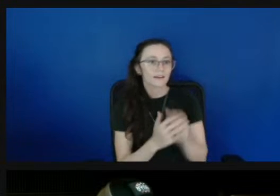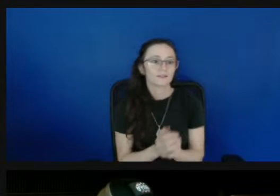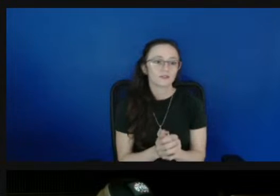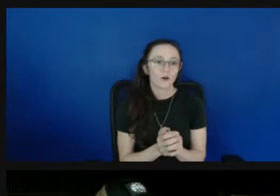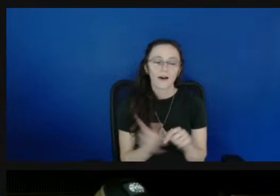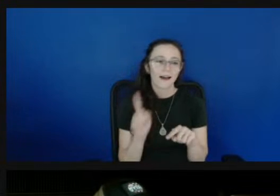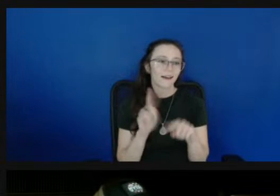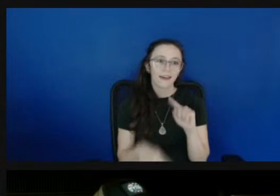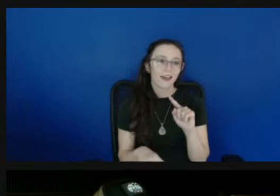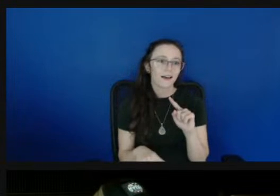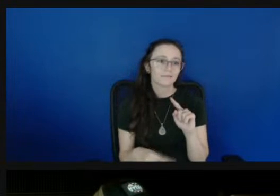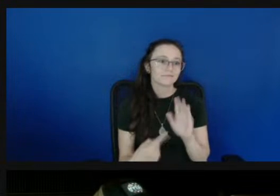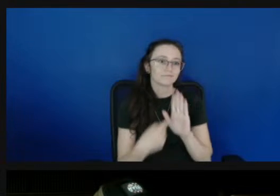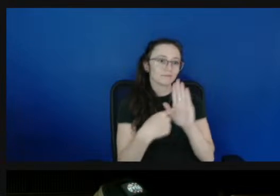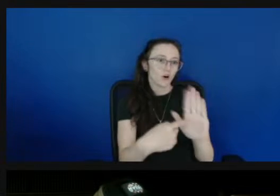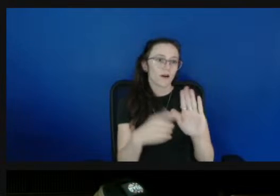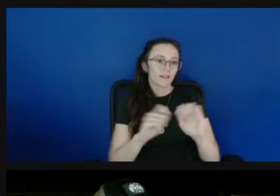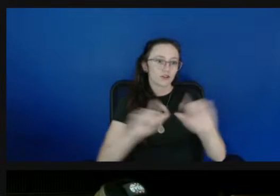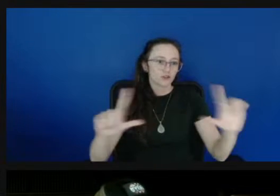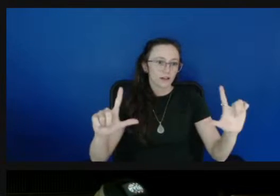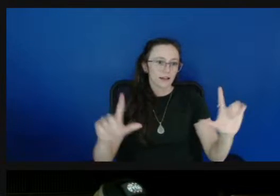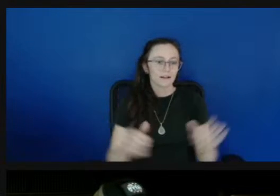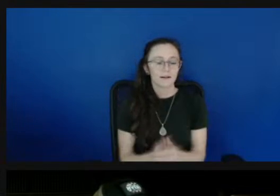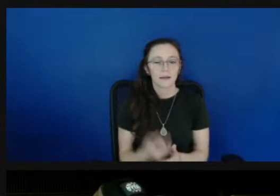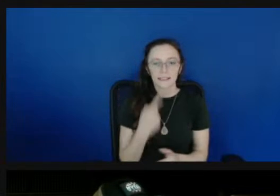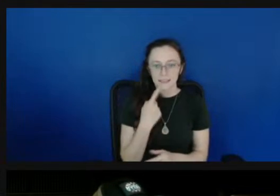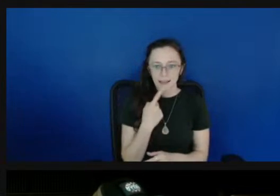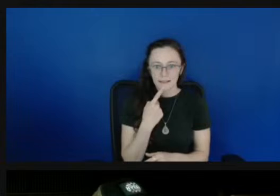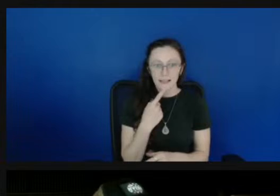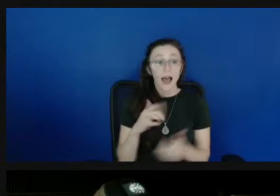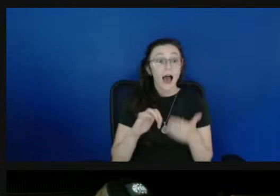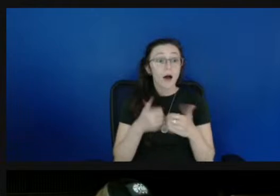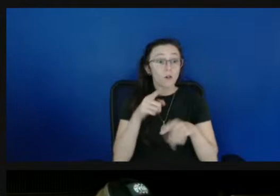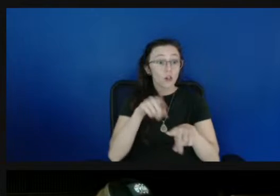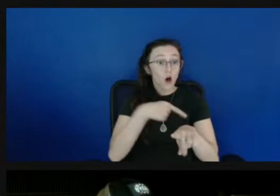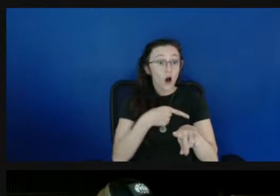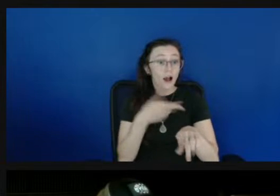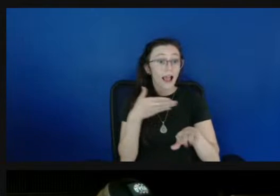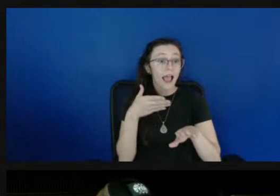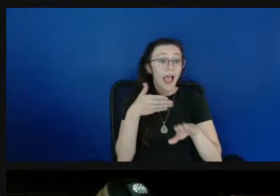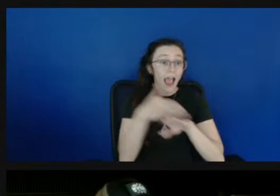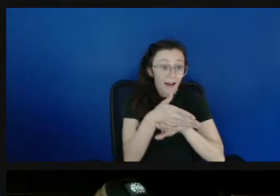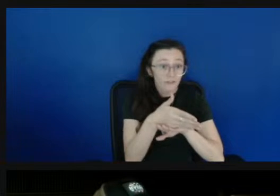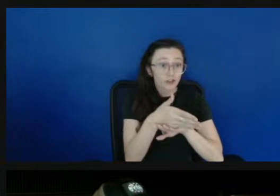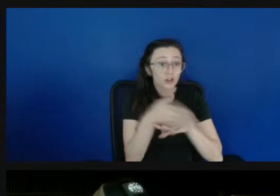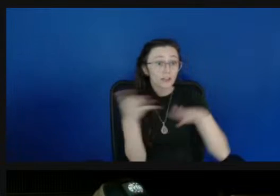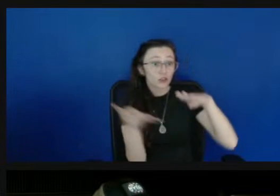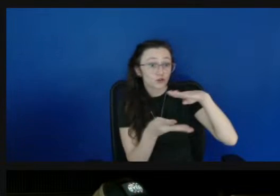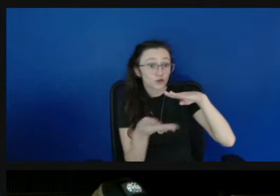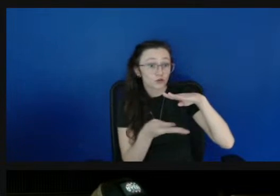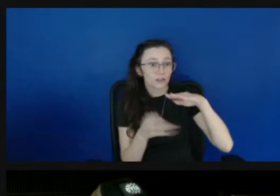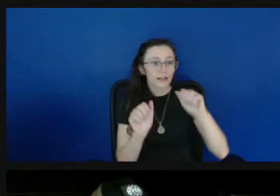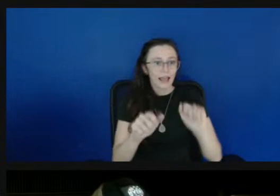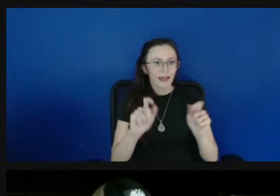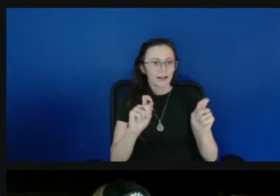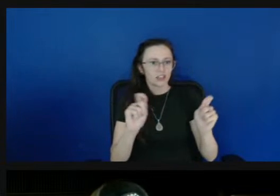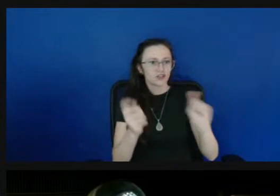you, how long after an intrusion can the surface adjust to the stress? I went to Pu'uko'ai,